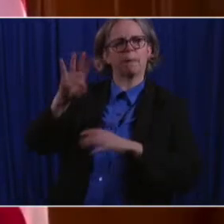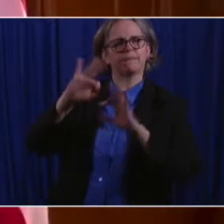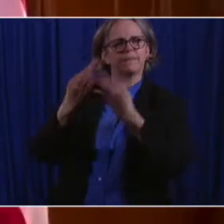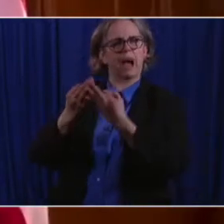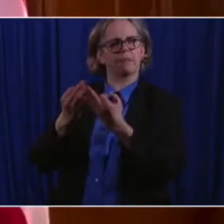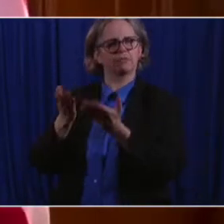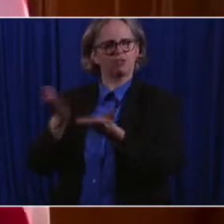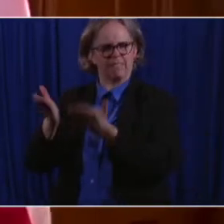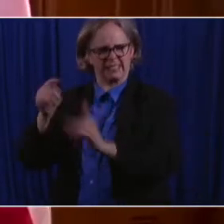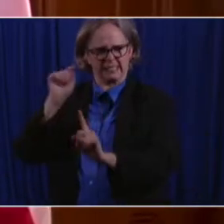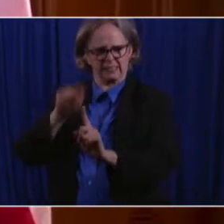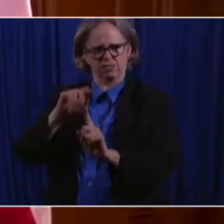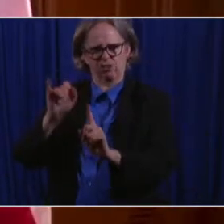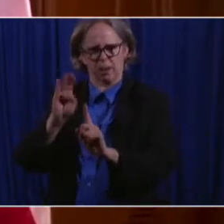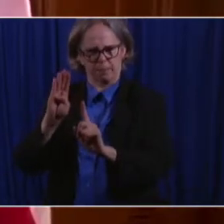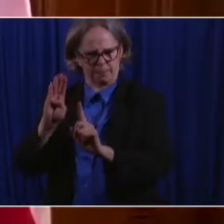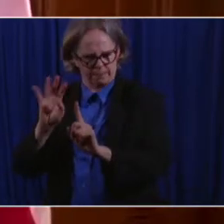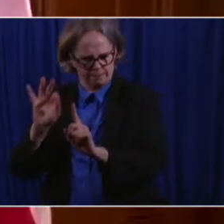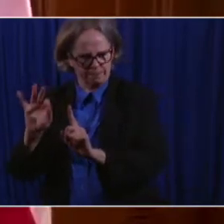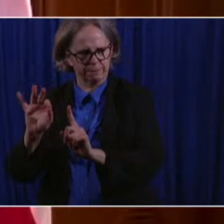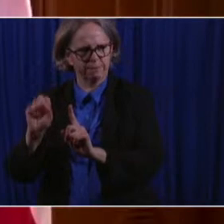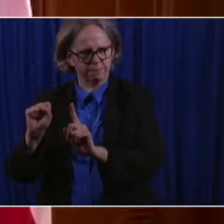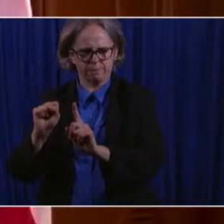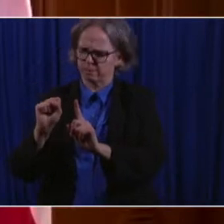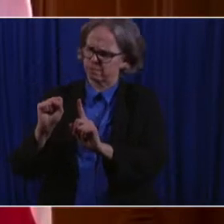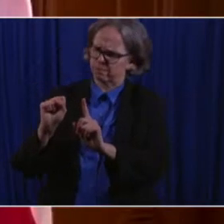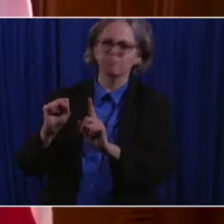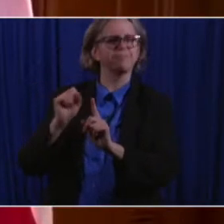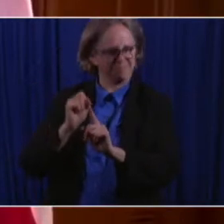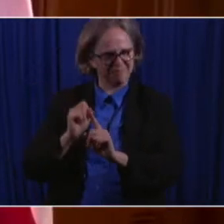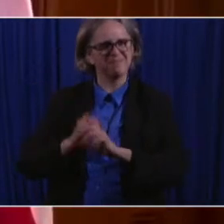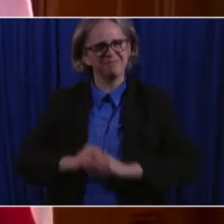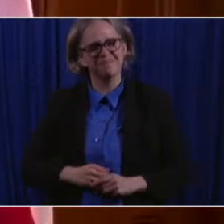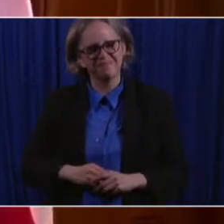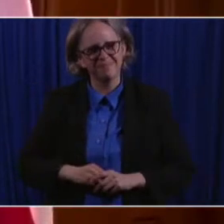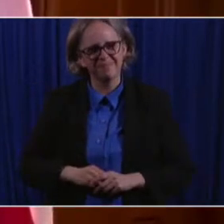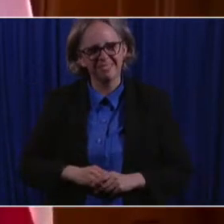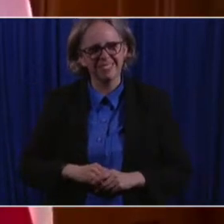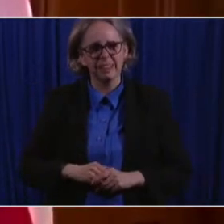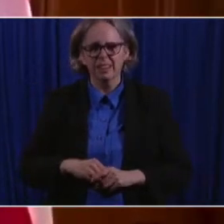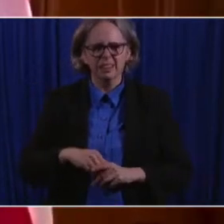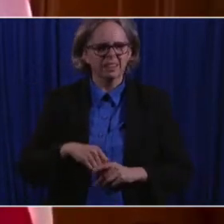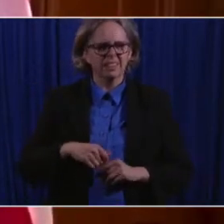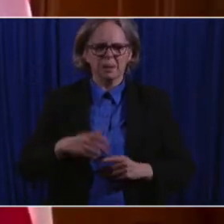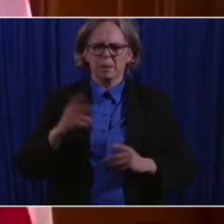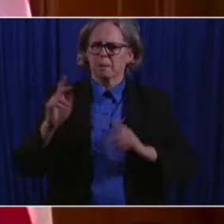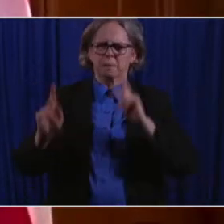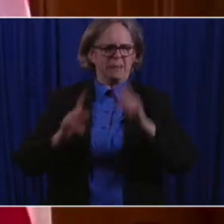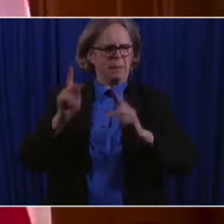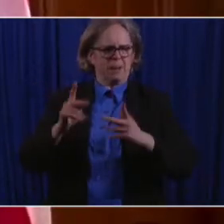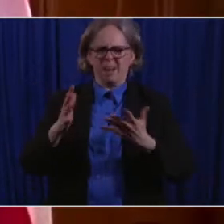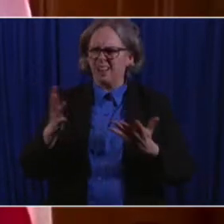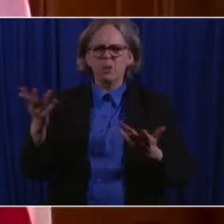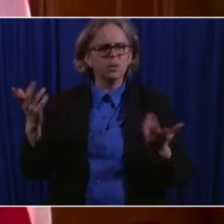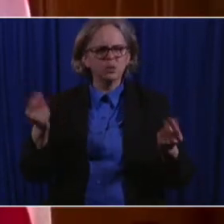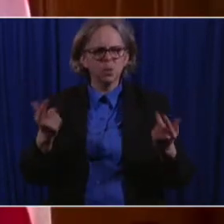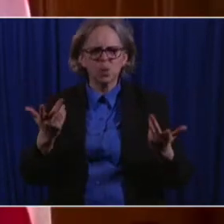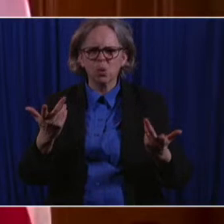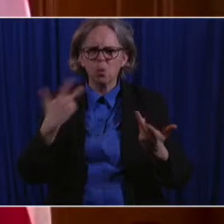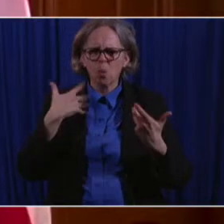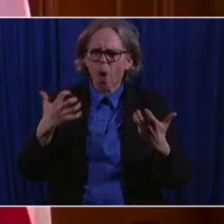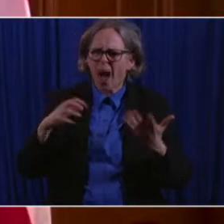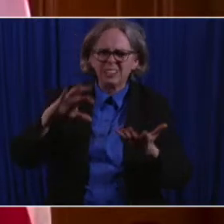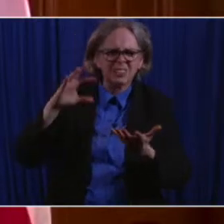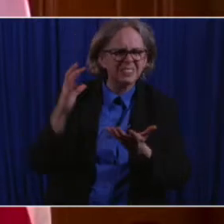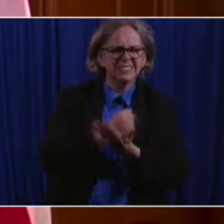today to ensure Ohioans in need get access to unemployment funds as quickly as possible. Ohio has